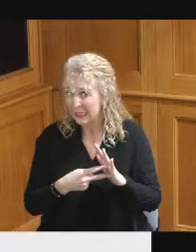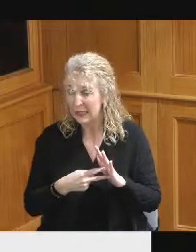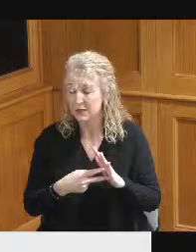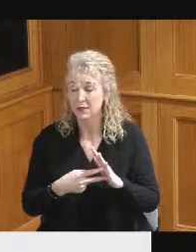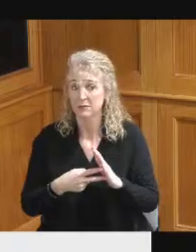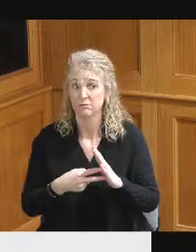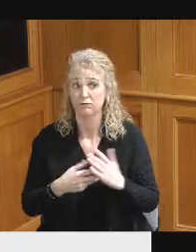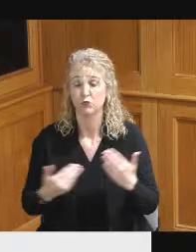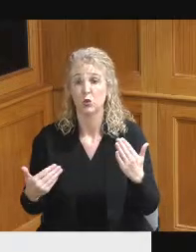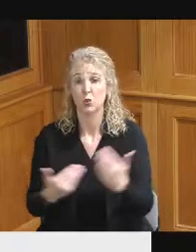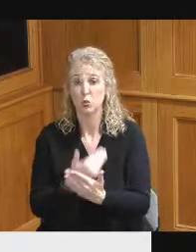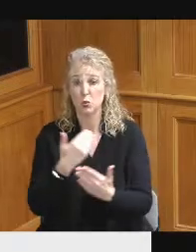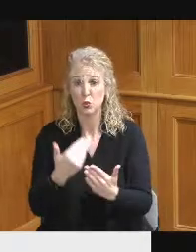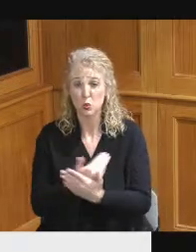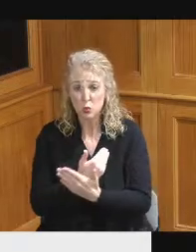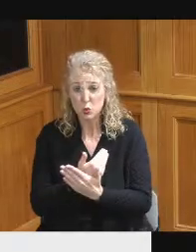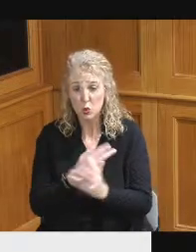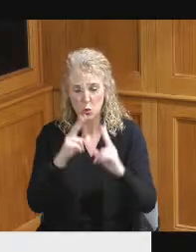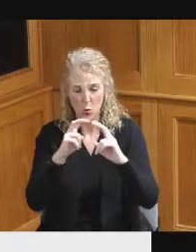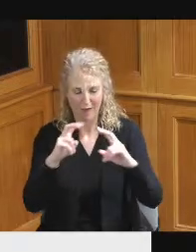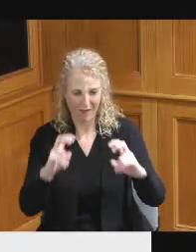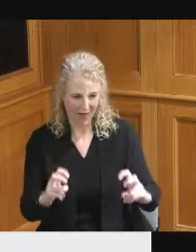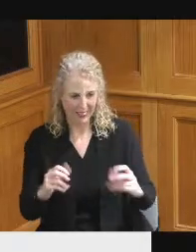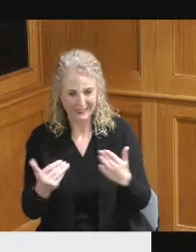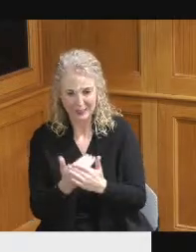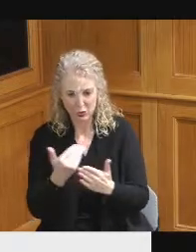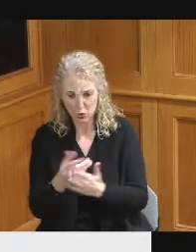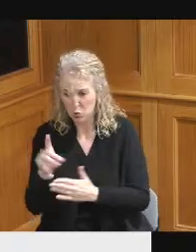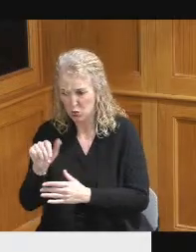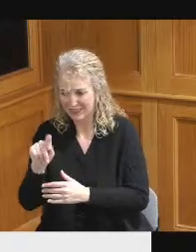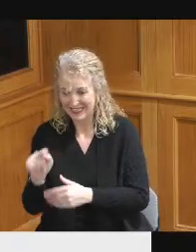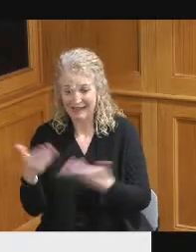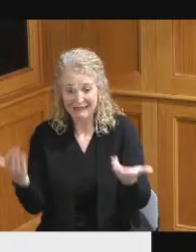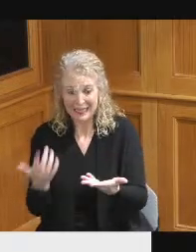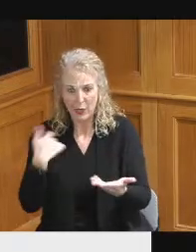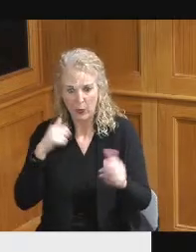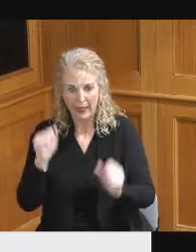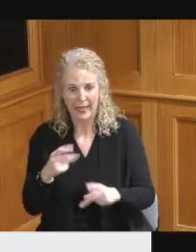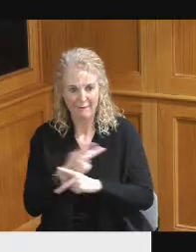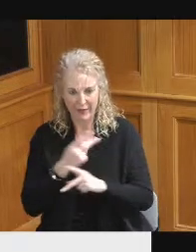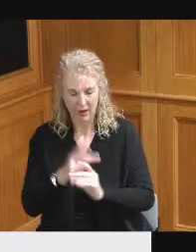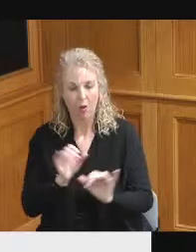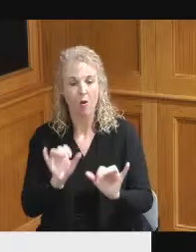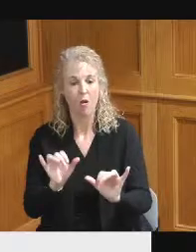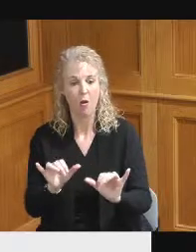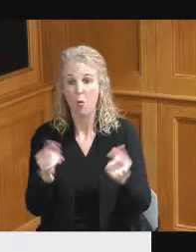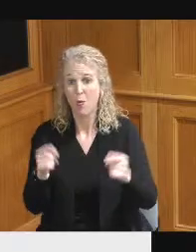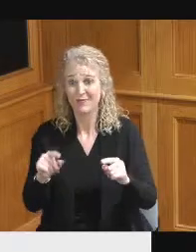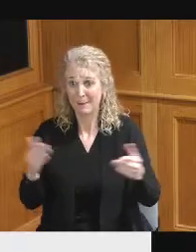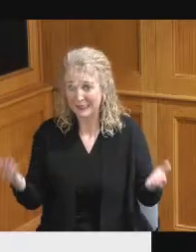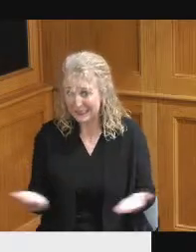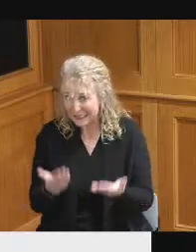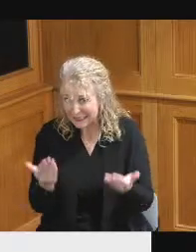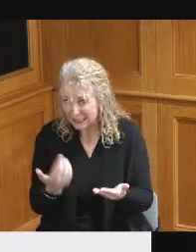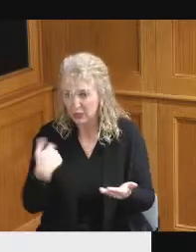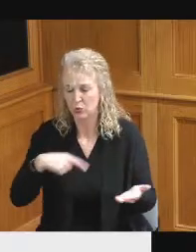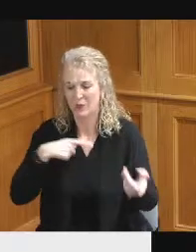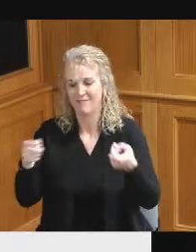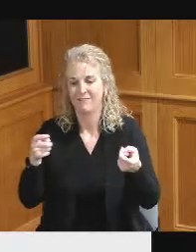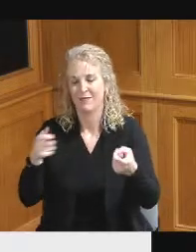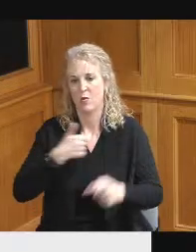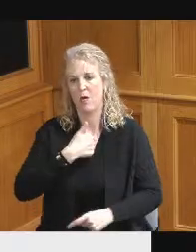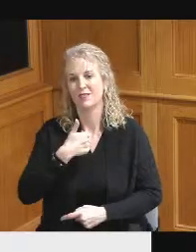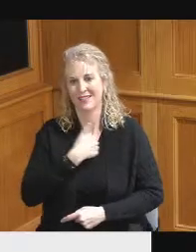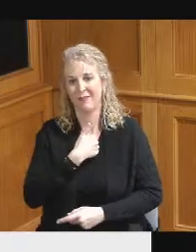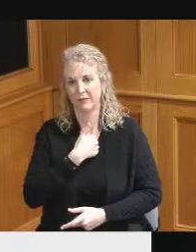development of new measures on emerging trends. So if we can keep things here locally and have that local control, that